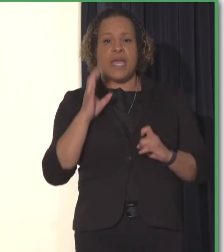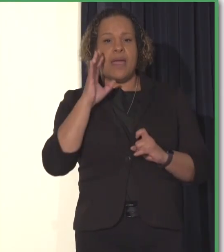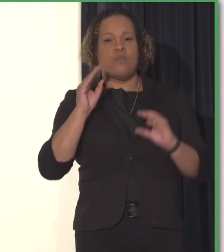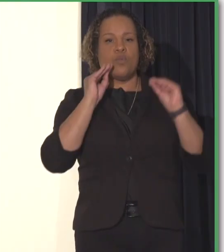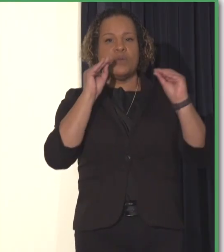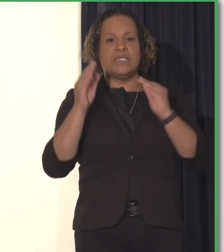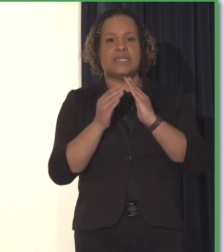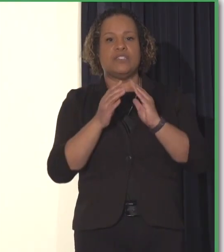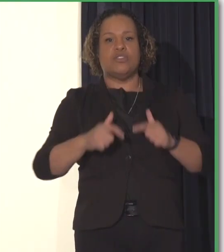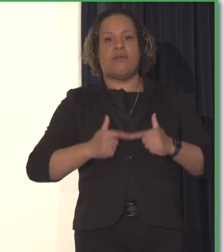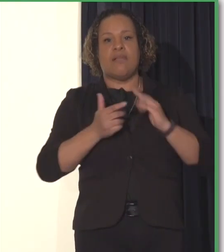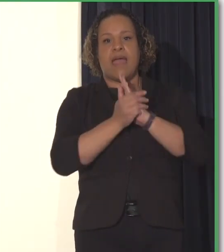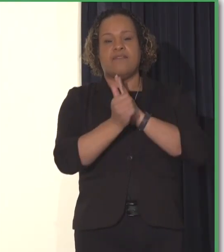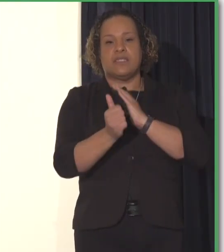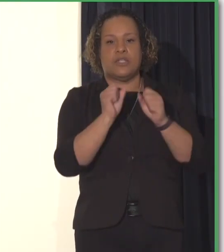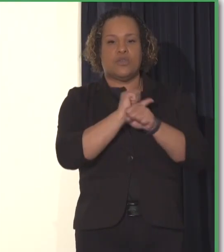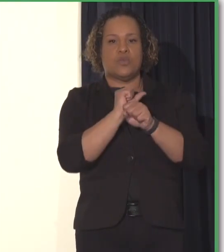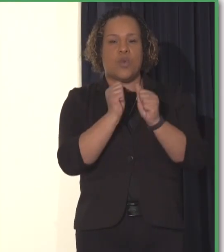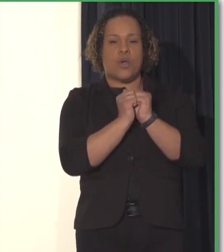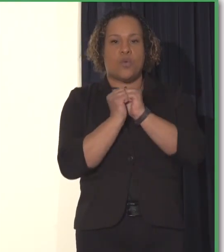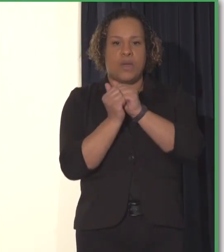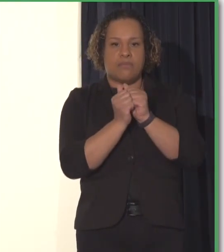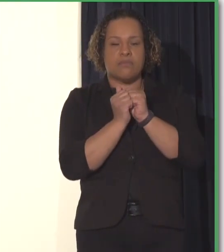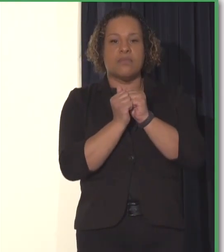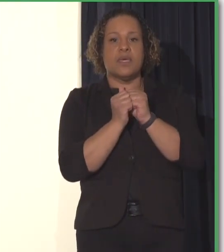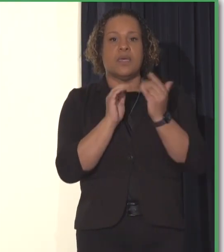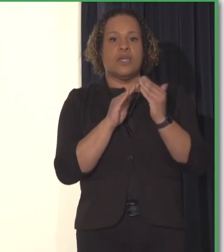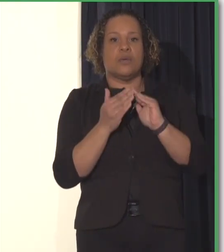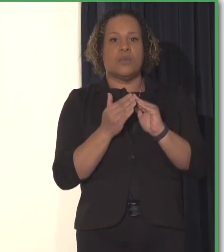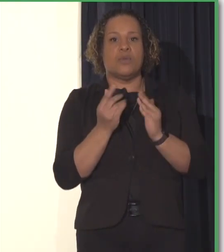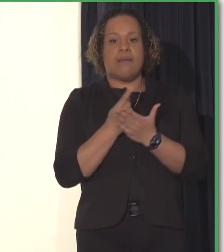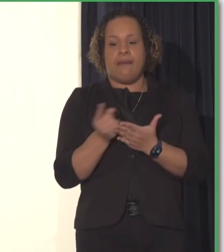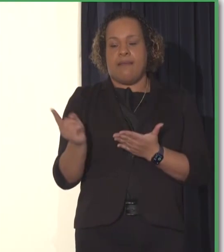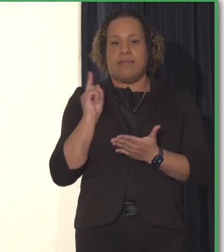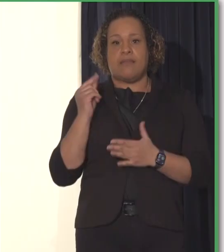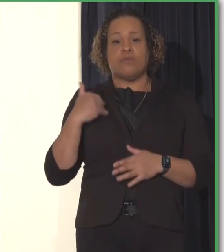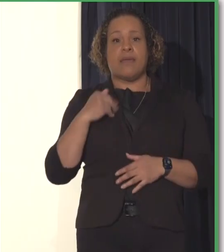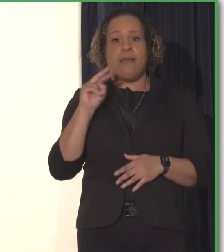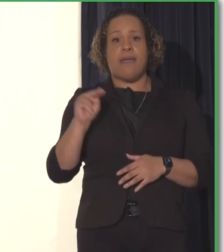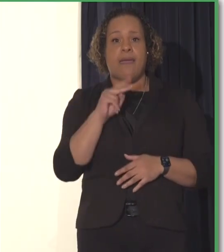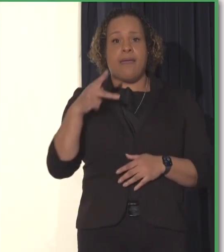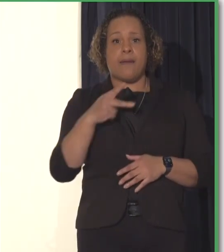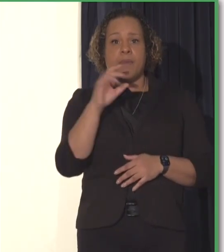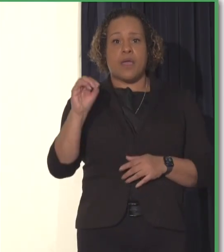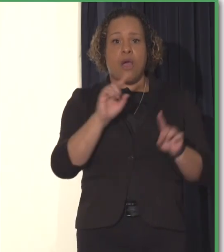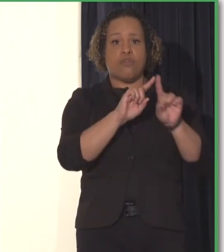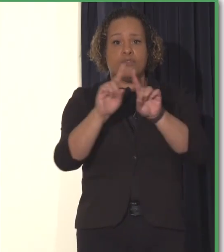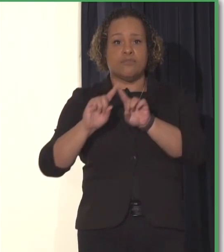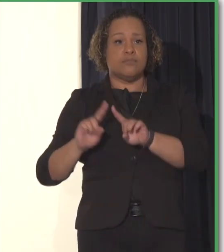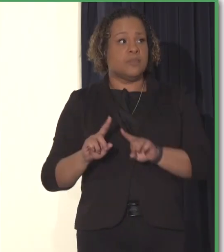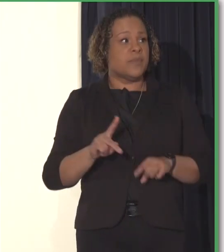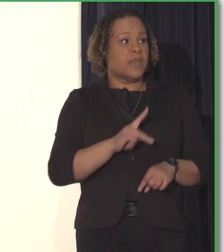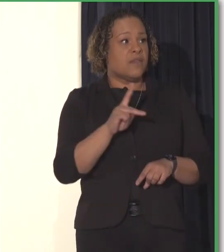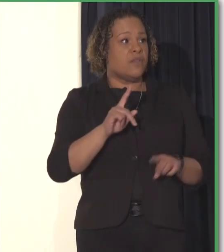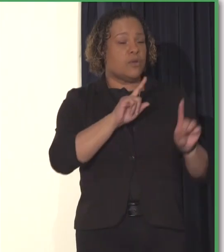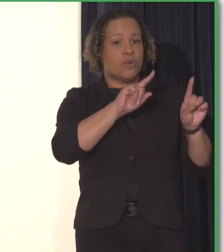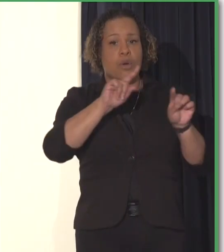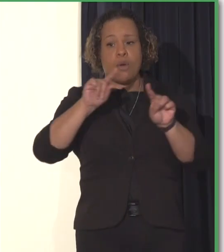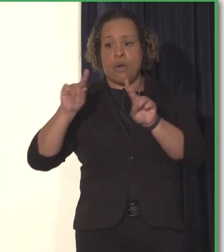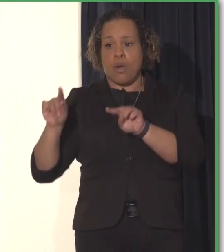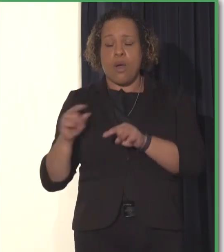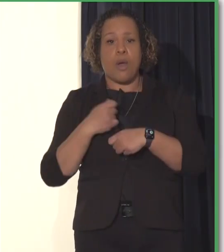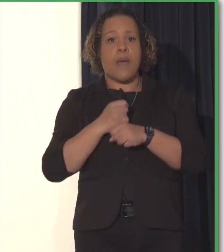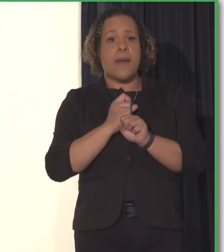community. And last week we also had the MPOs from various precincts going out, making sure that any elderly people that needed